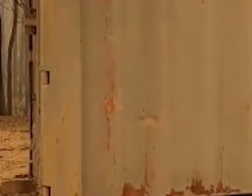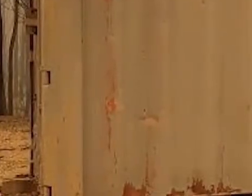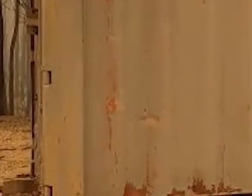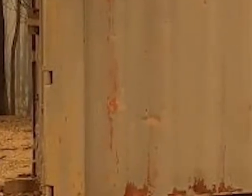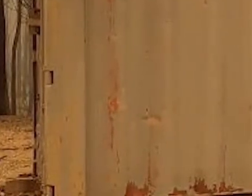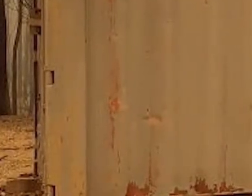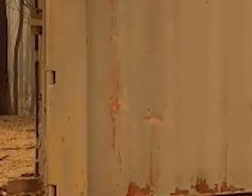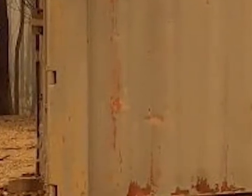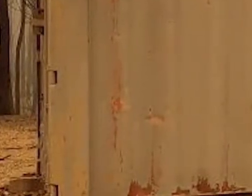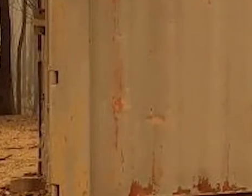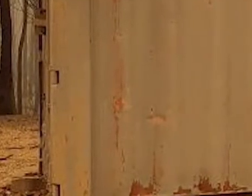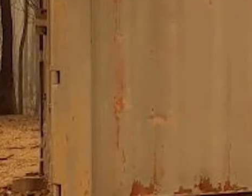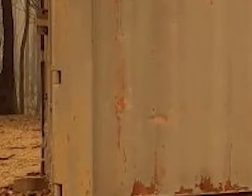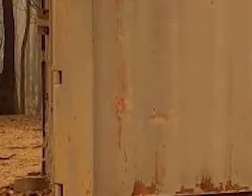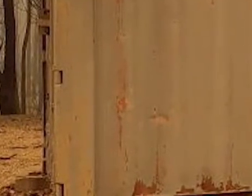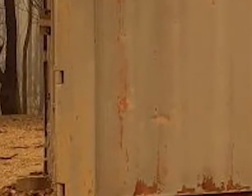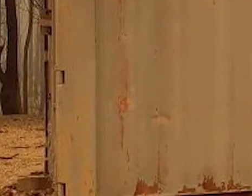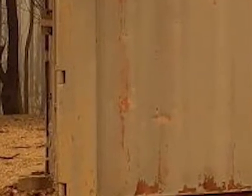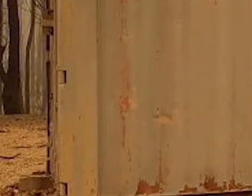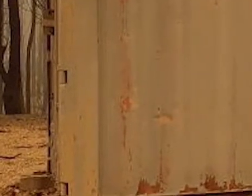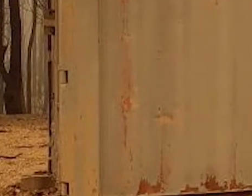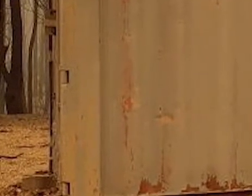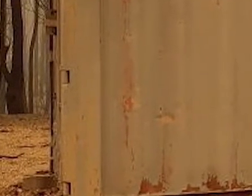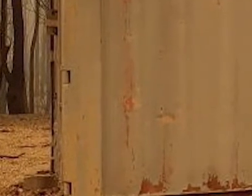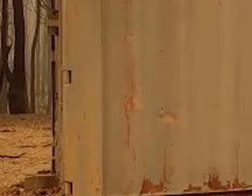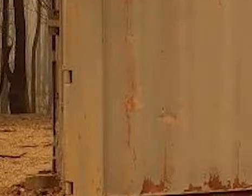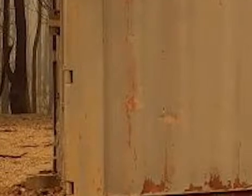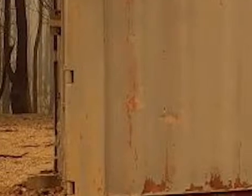from our solar system and batteries, which survived.